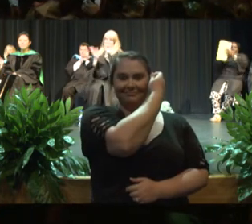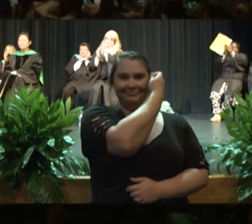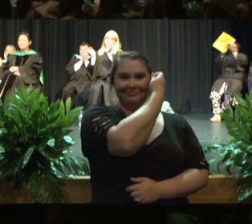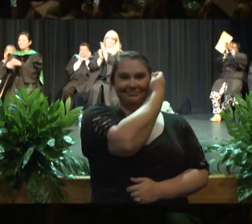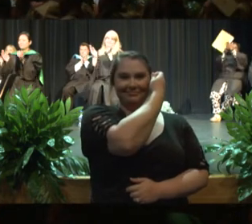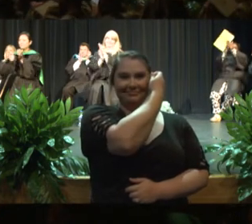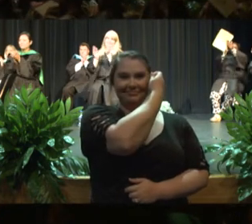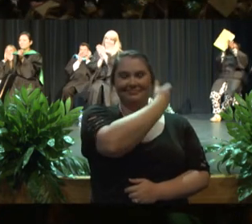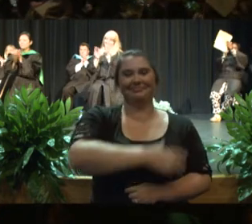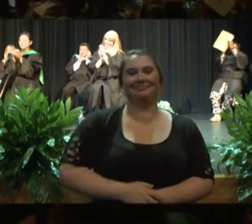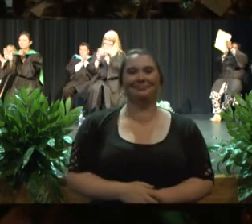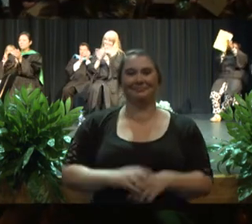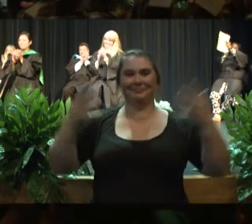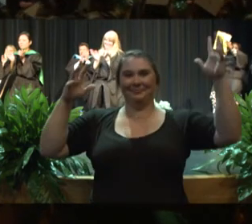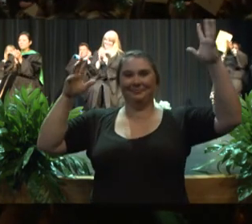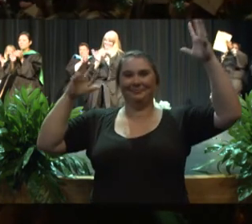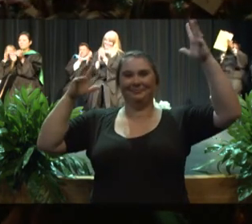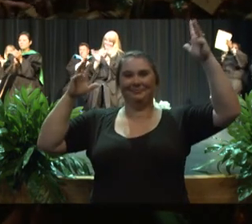the left.